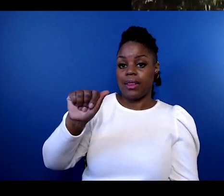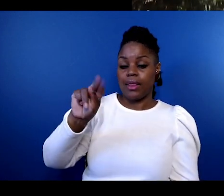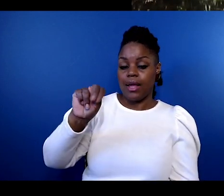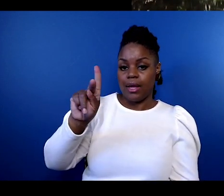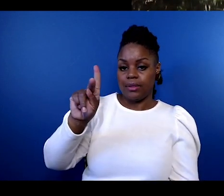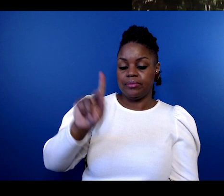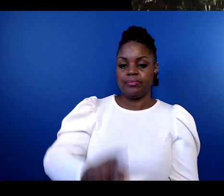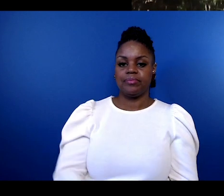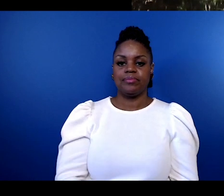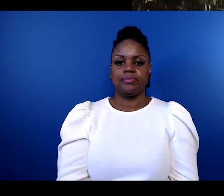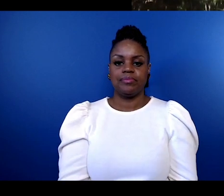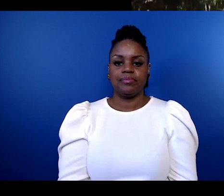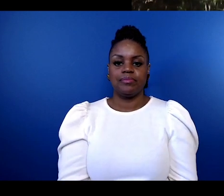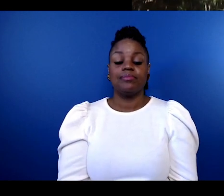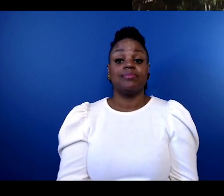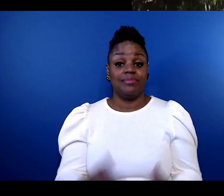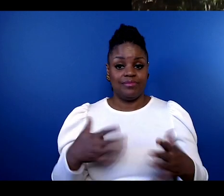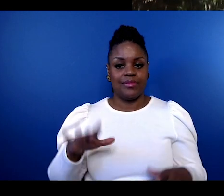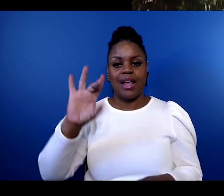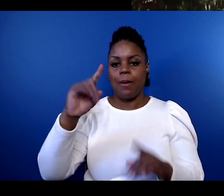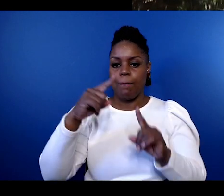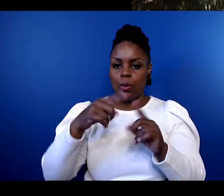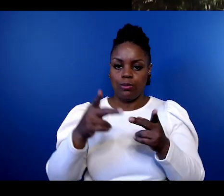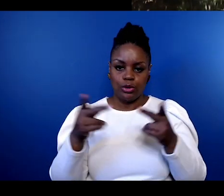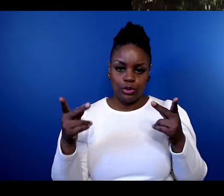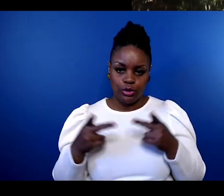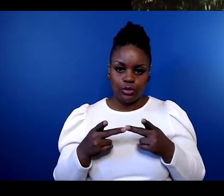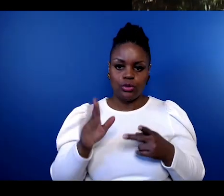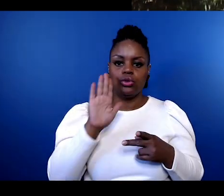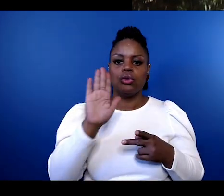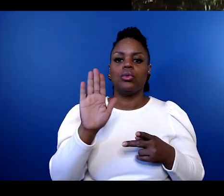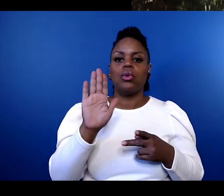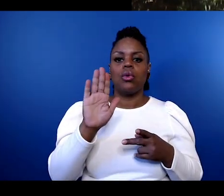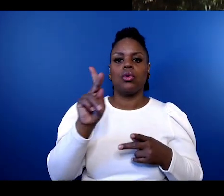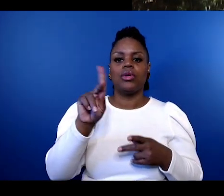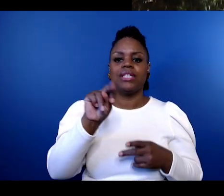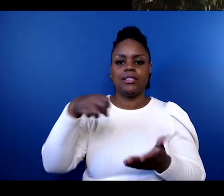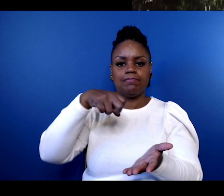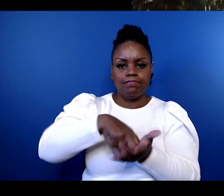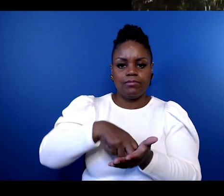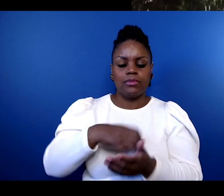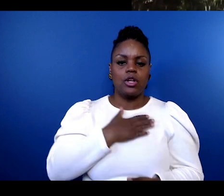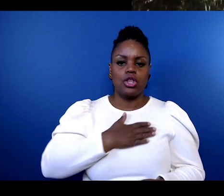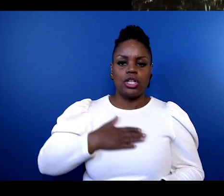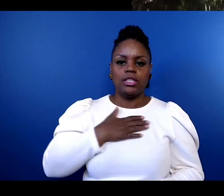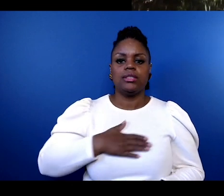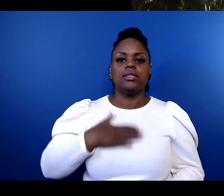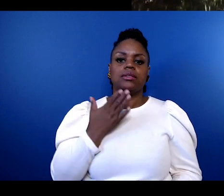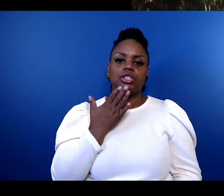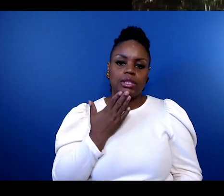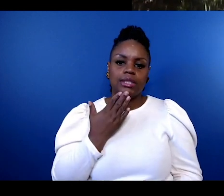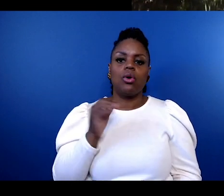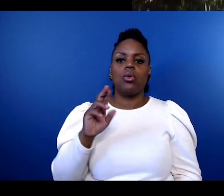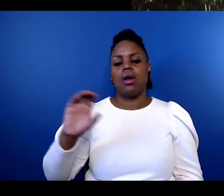Next is cobra or up dog. Up dog, the feet are pointed, the knees are lifted, but the hips are still as